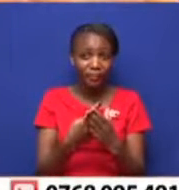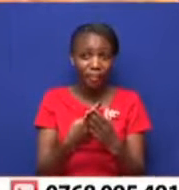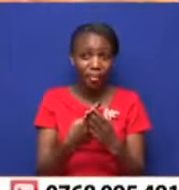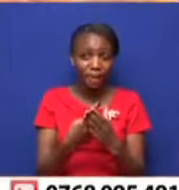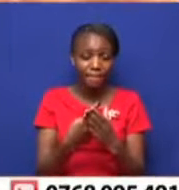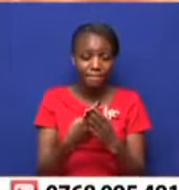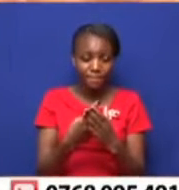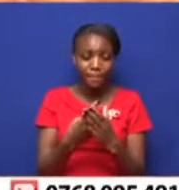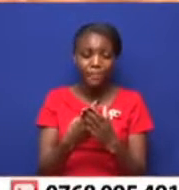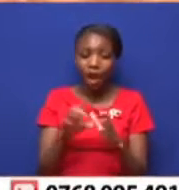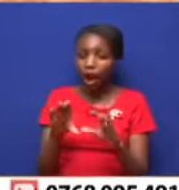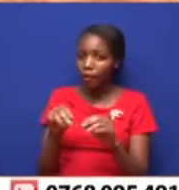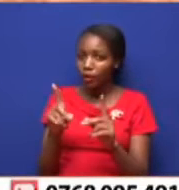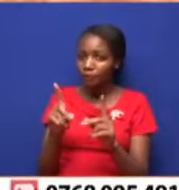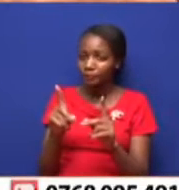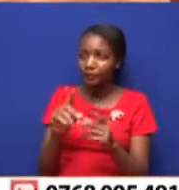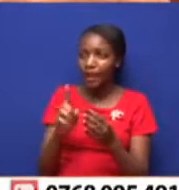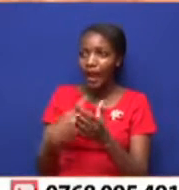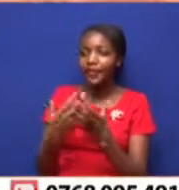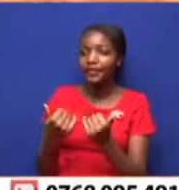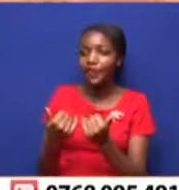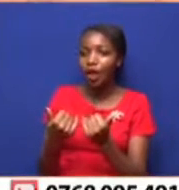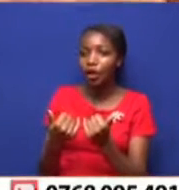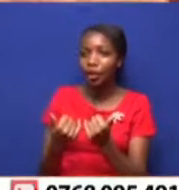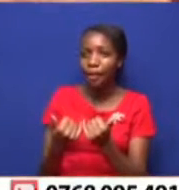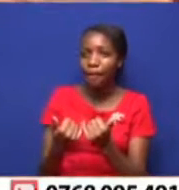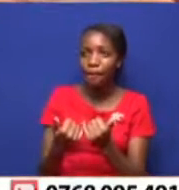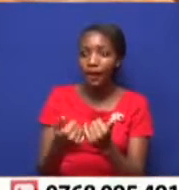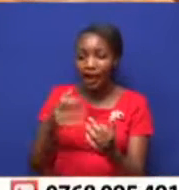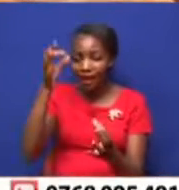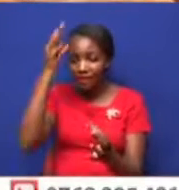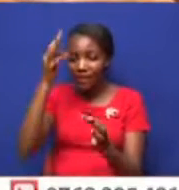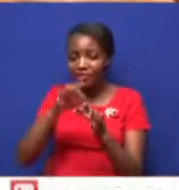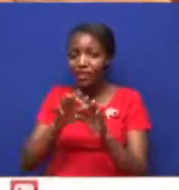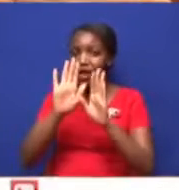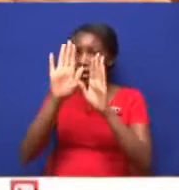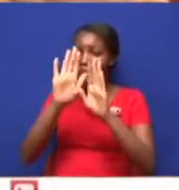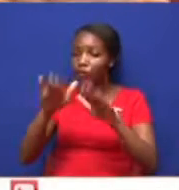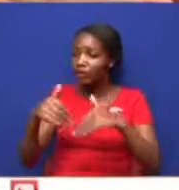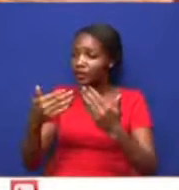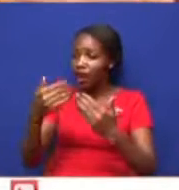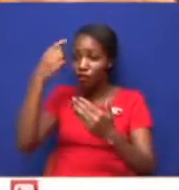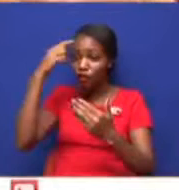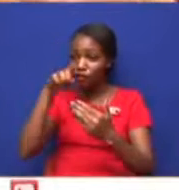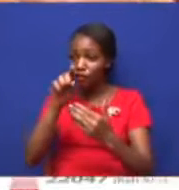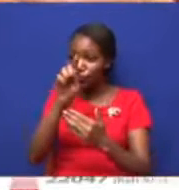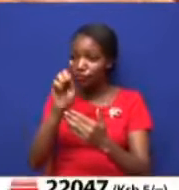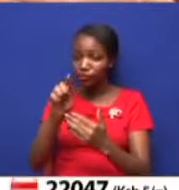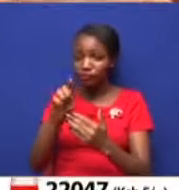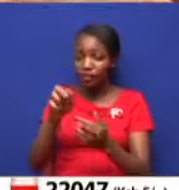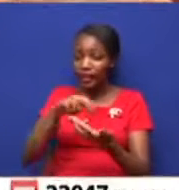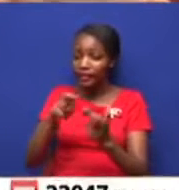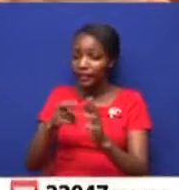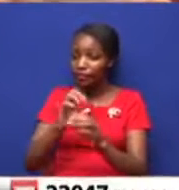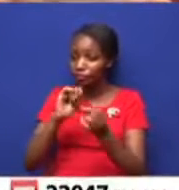that's not our life. Right. And how much of importance is faith to you as far as your marriage is